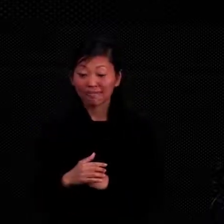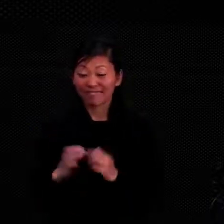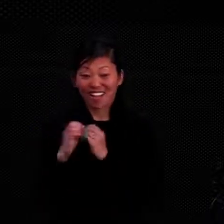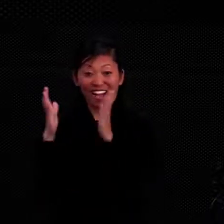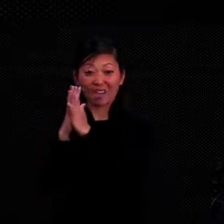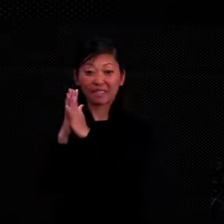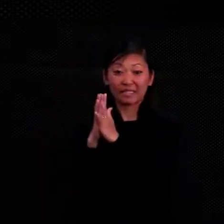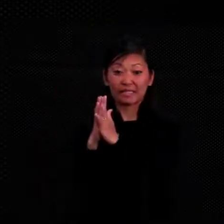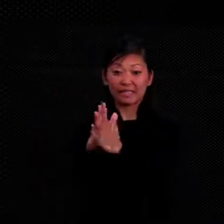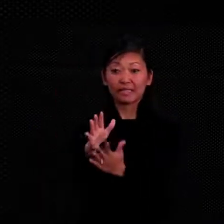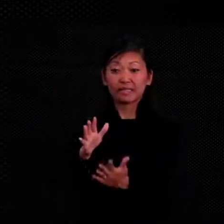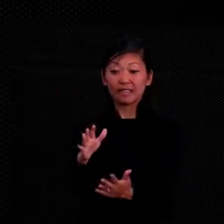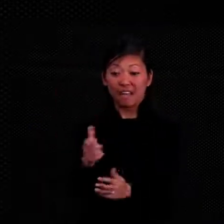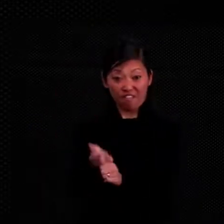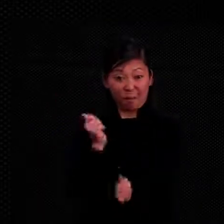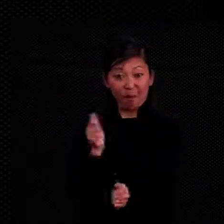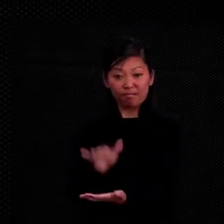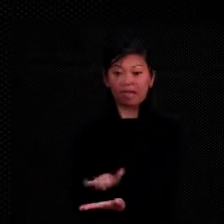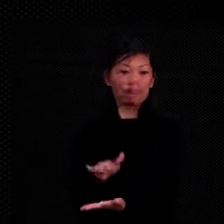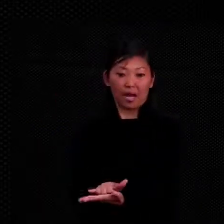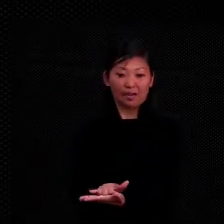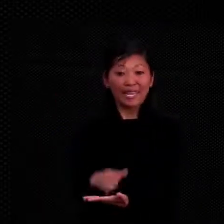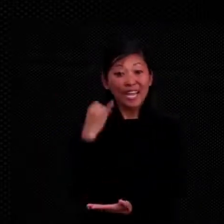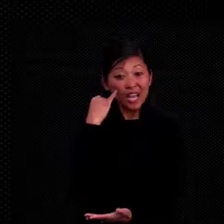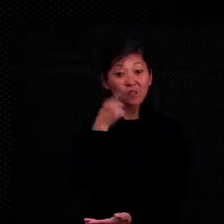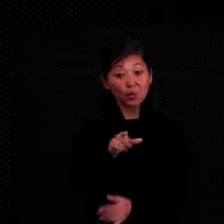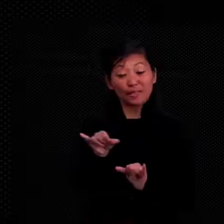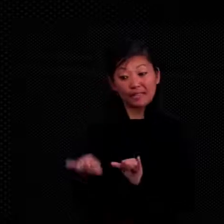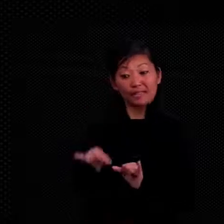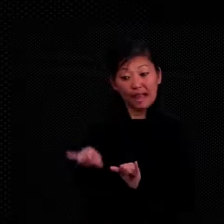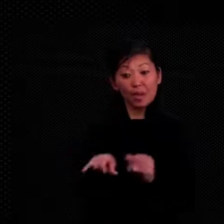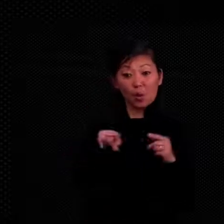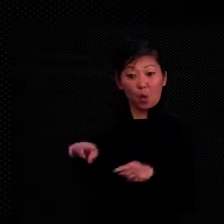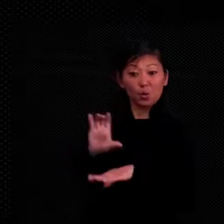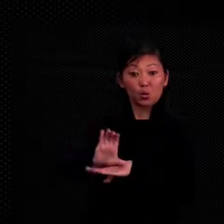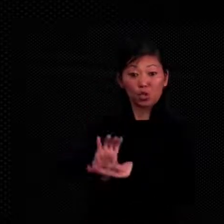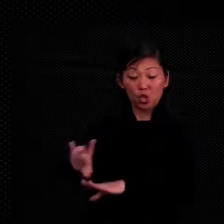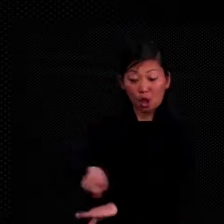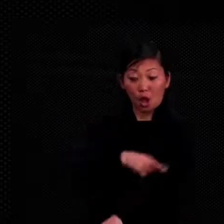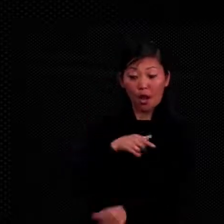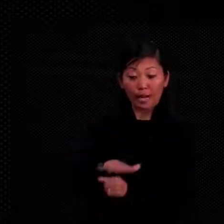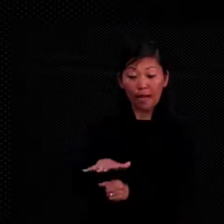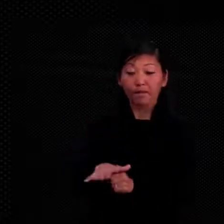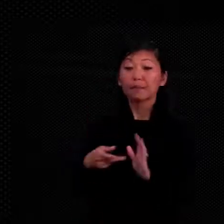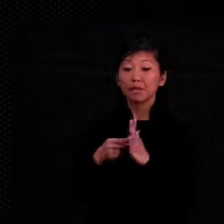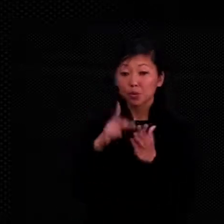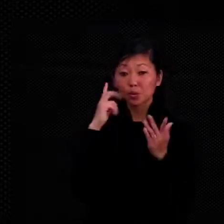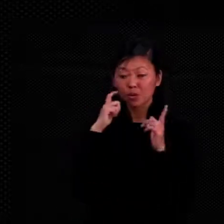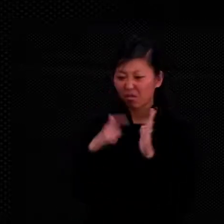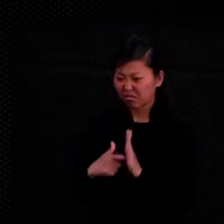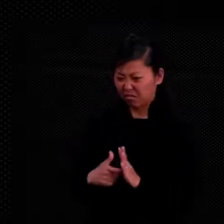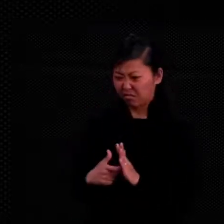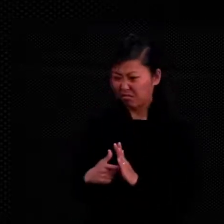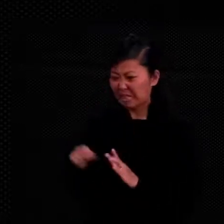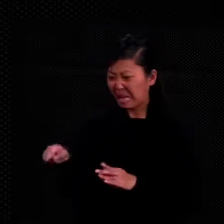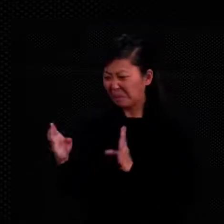inevitable. Stick around long enough and you will see that there are sinners in the